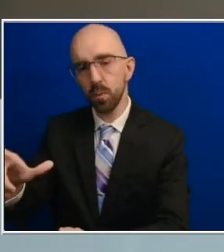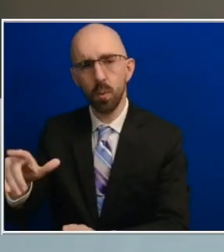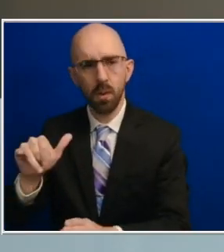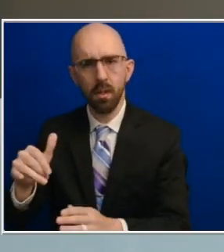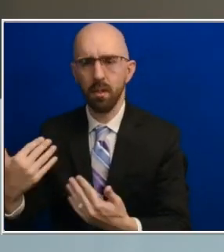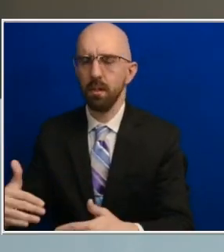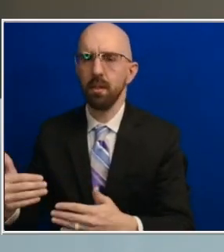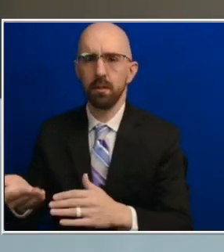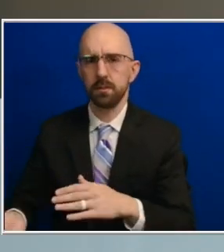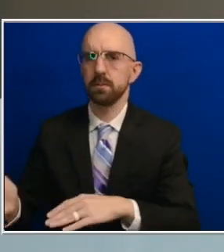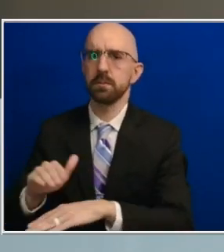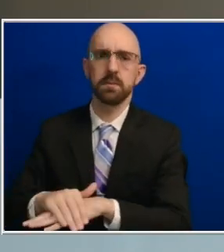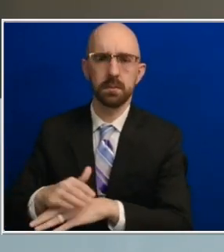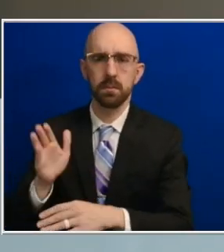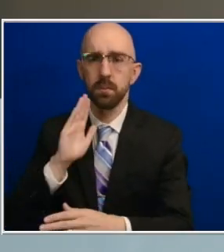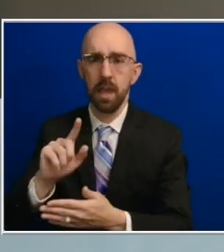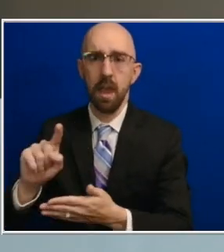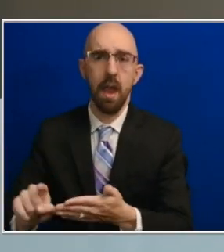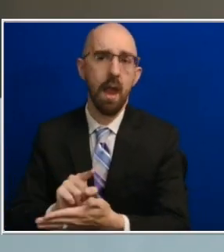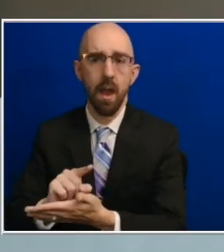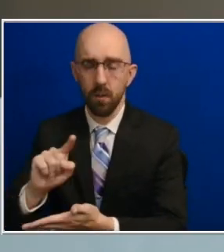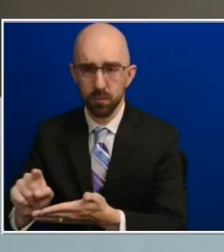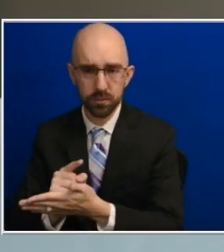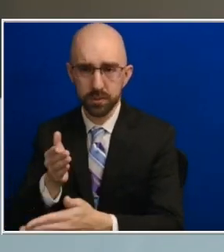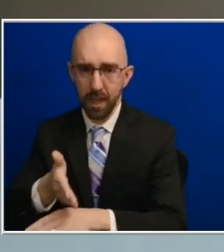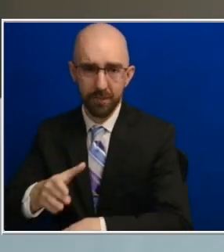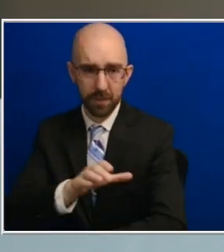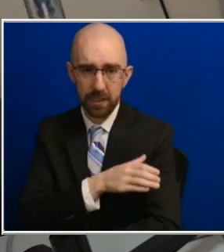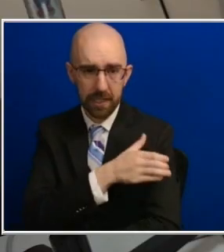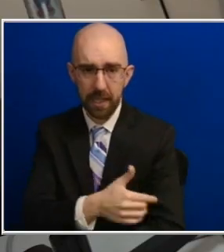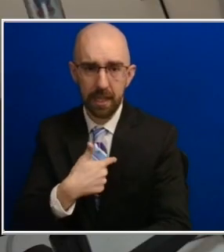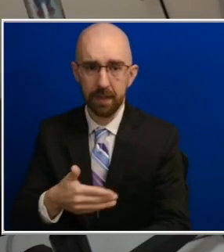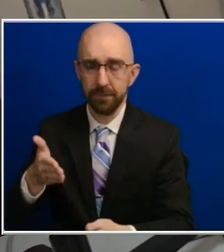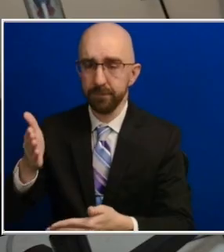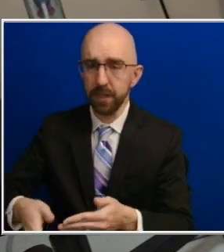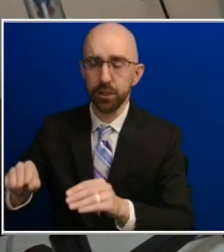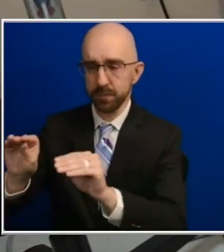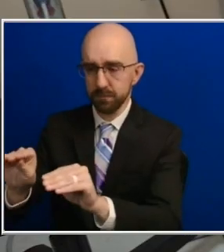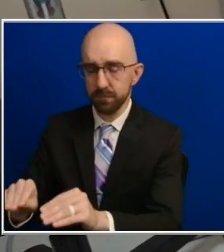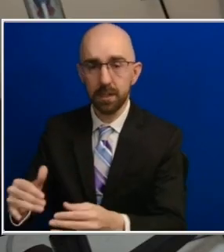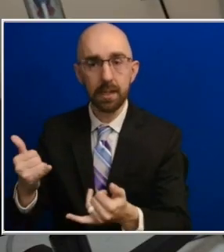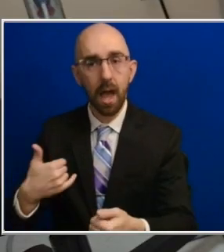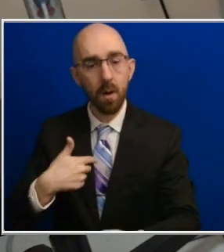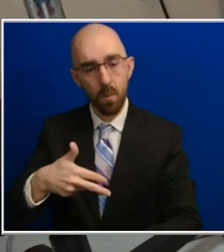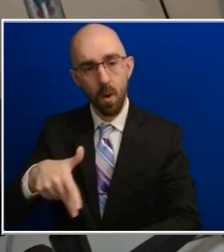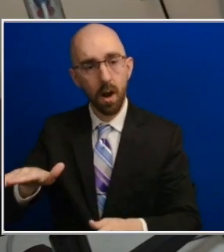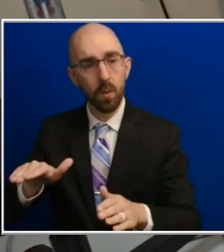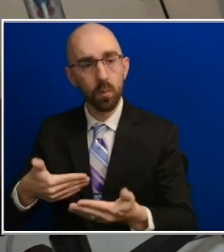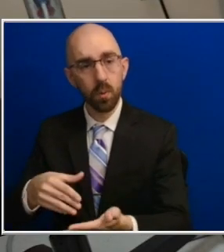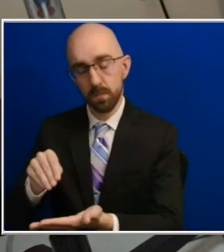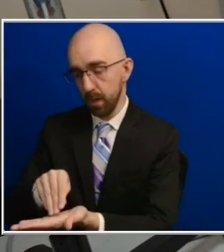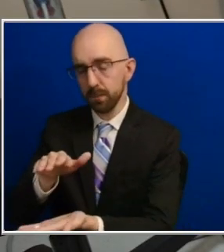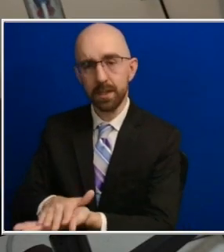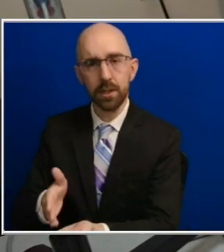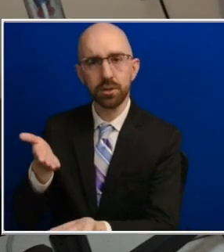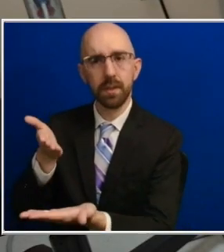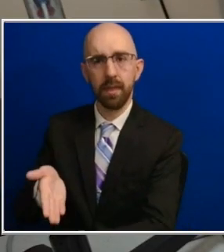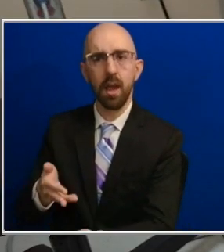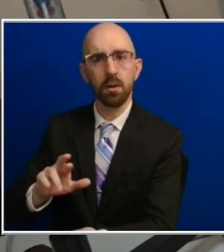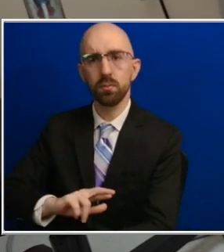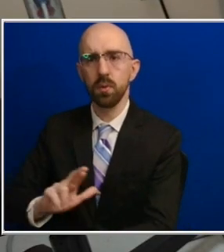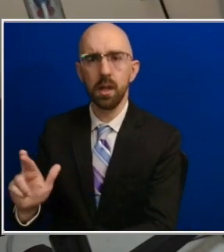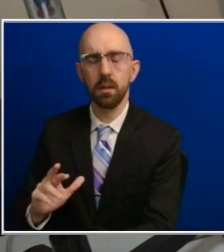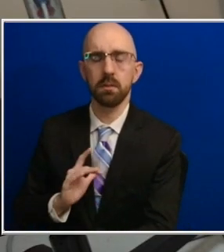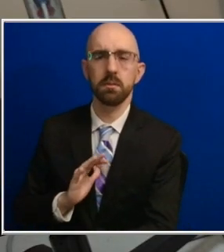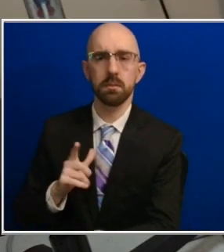right? It'd be hours after clinic finishing this documentation. Now I can walk out of the room and the documentation is there. It's a